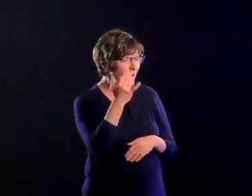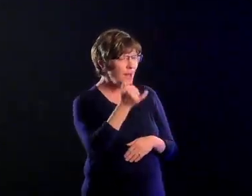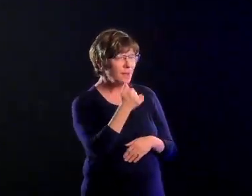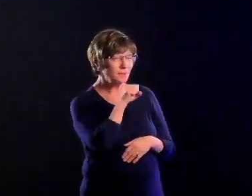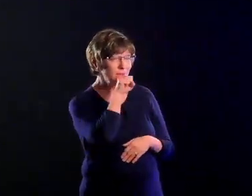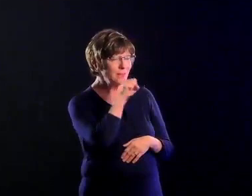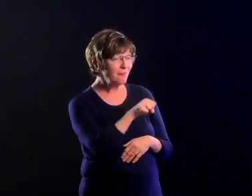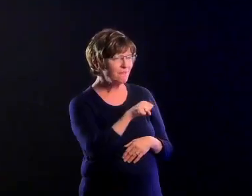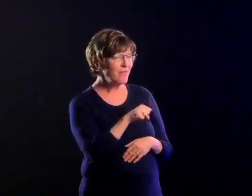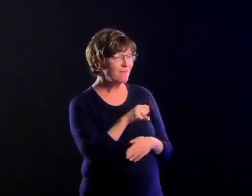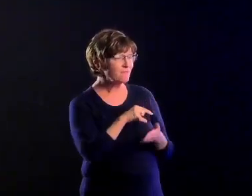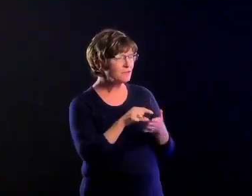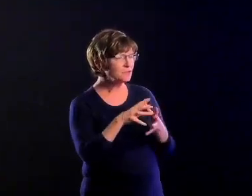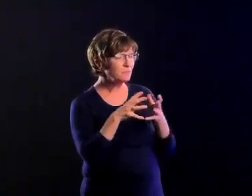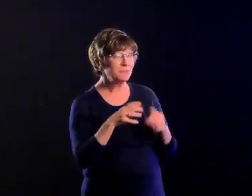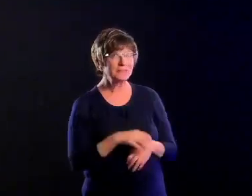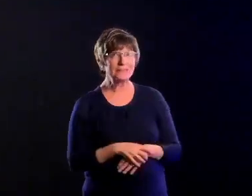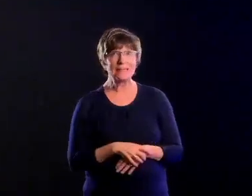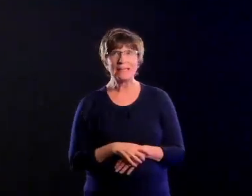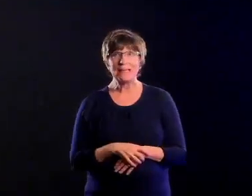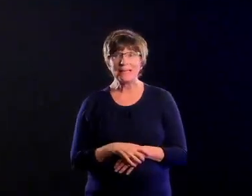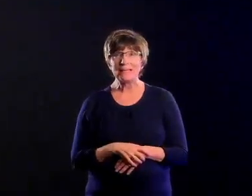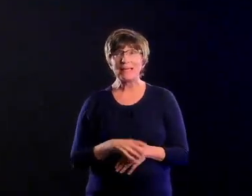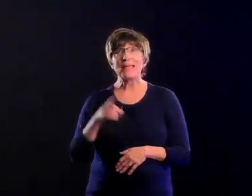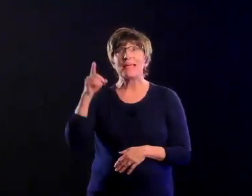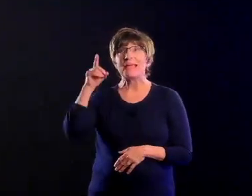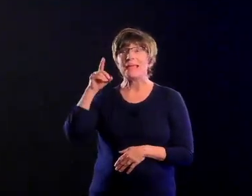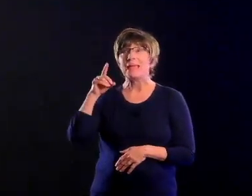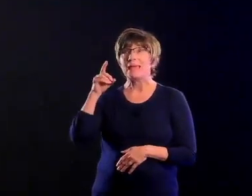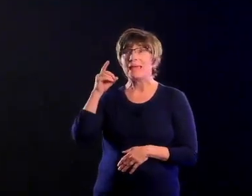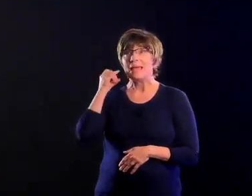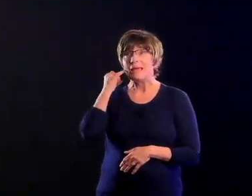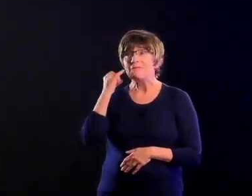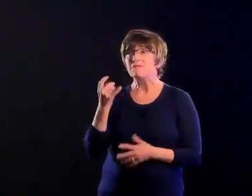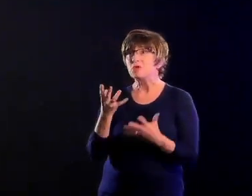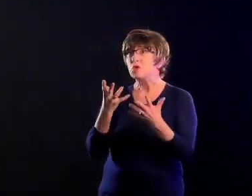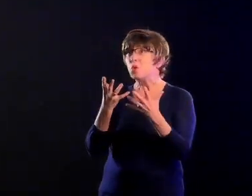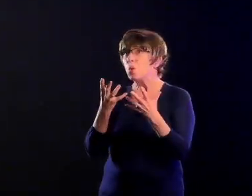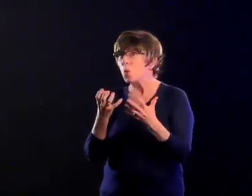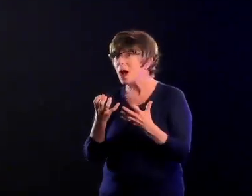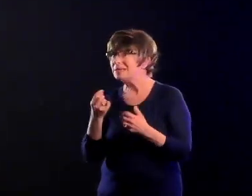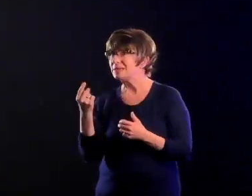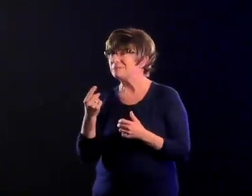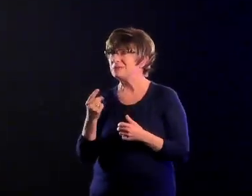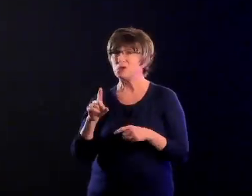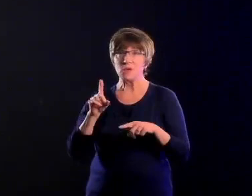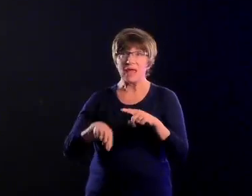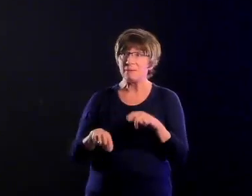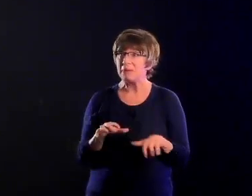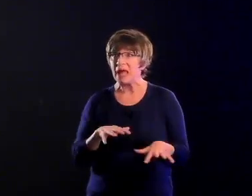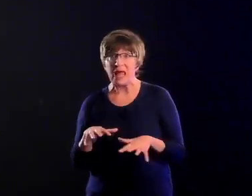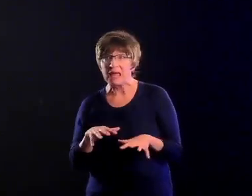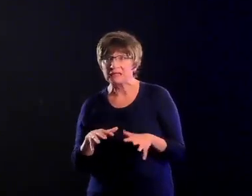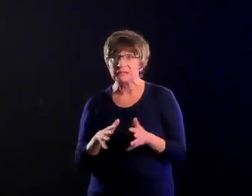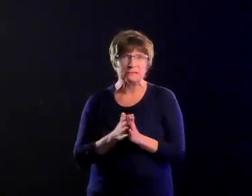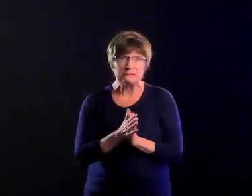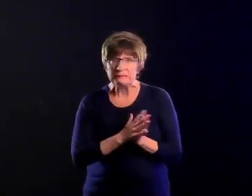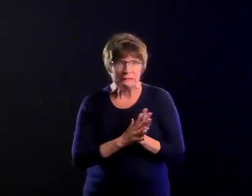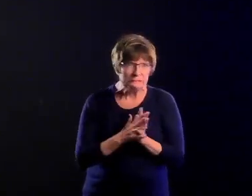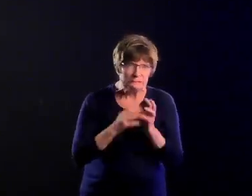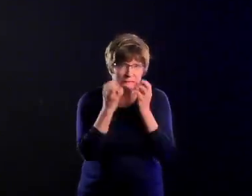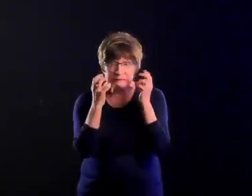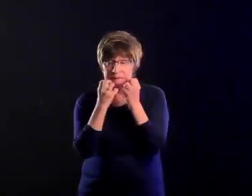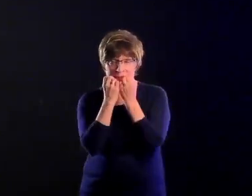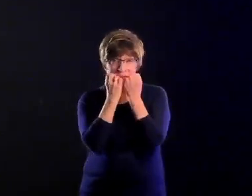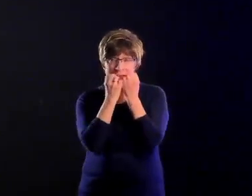verse so much? Because if like you want something, you can't be anxious for it. And plus,